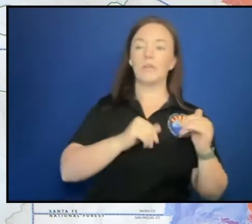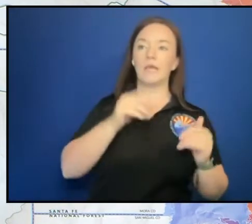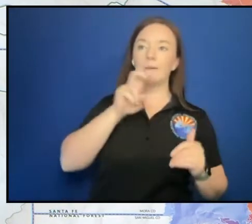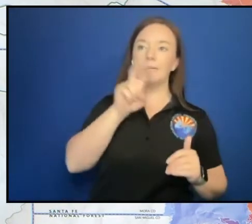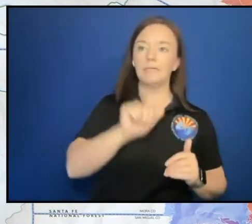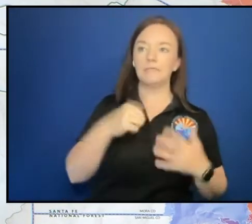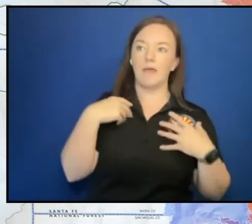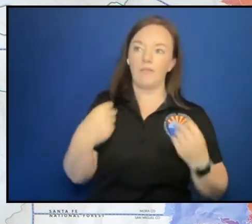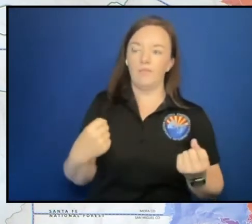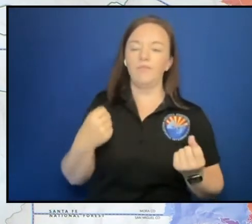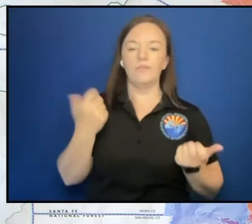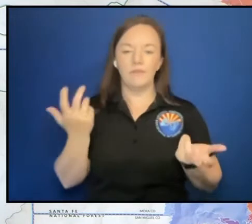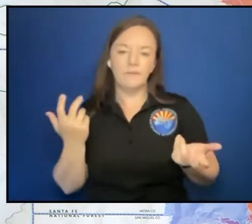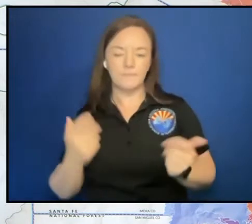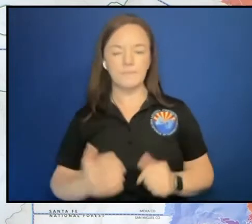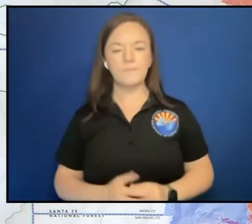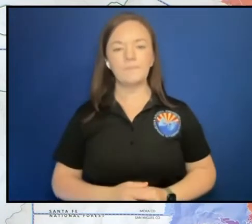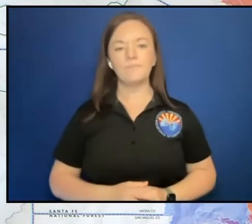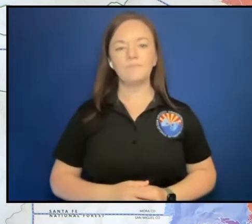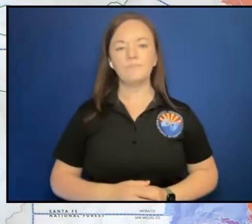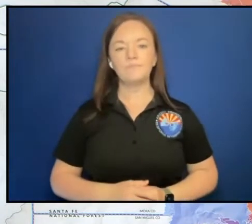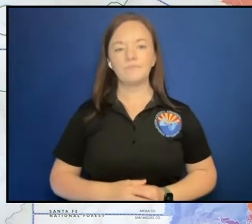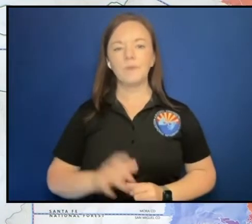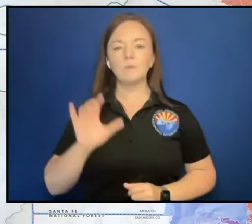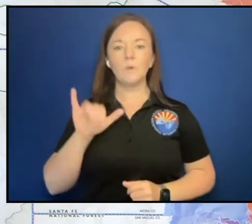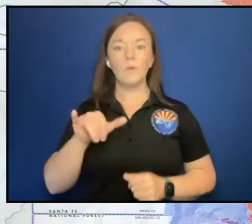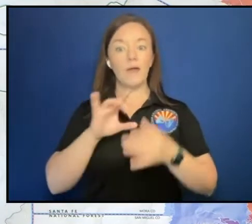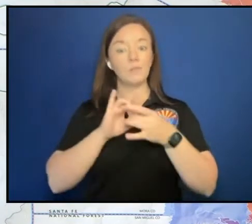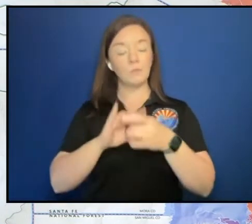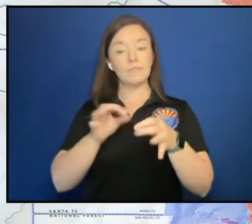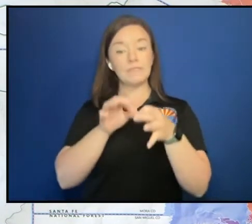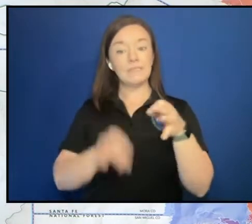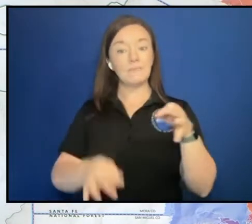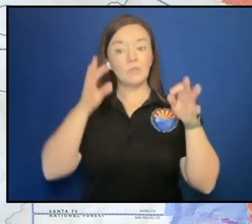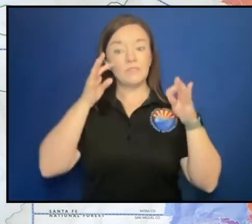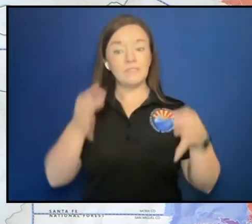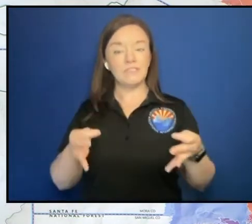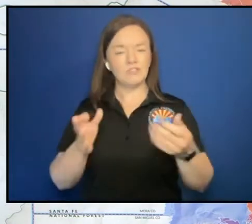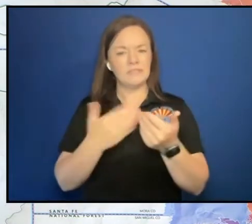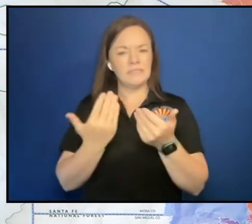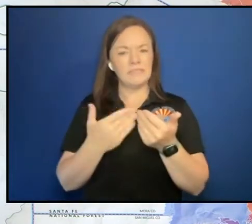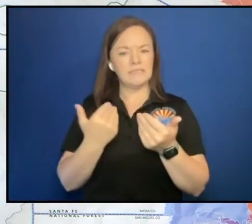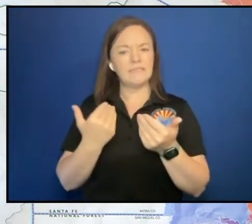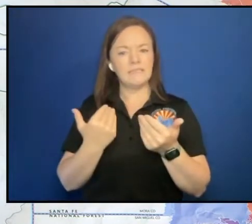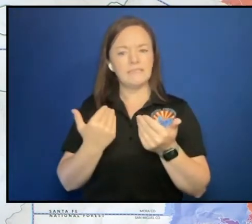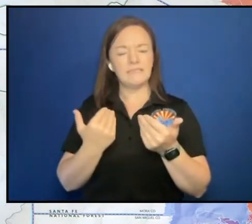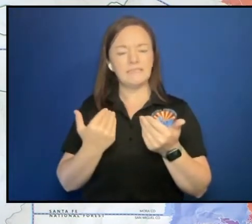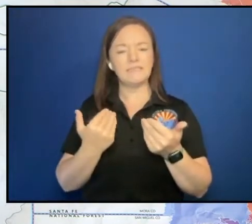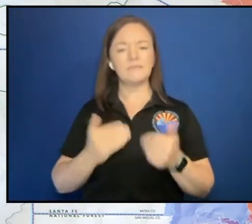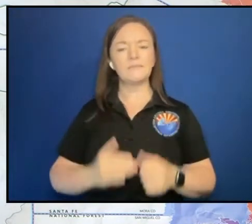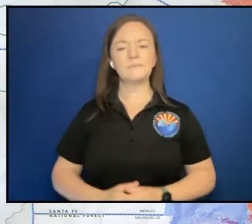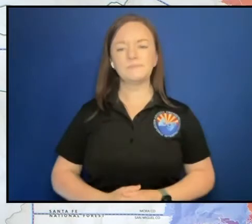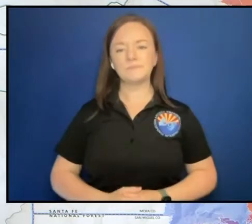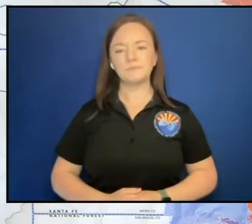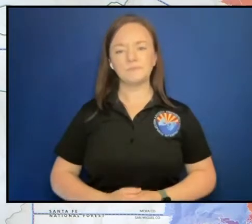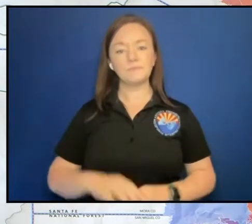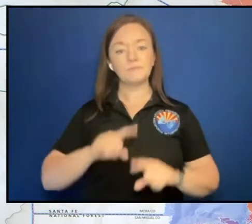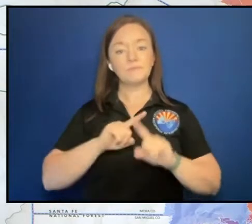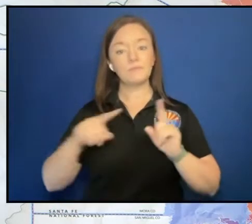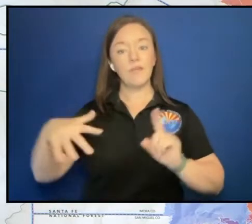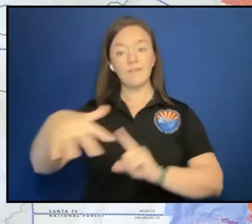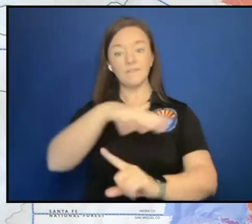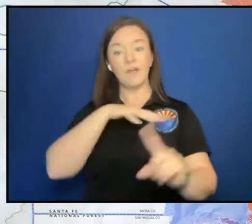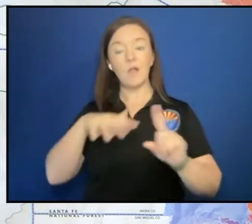And that's pretty good on simple decisions like whether to have chicken or pizza. When you deal with environments where there's a lot